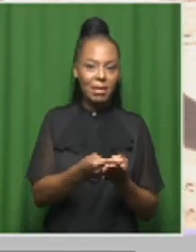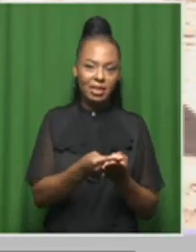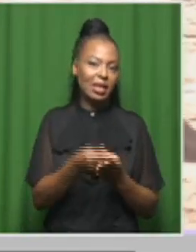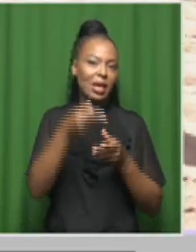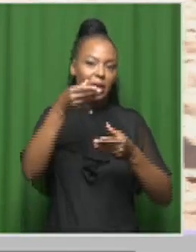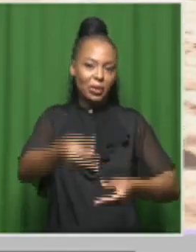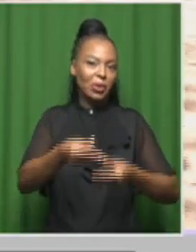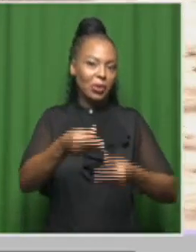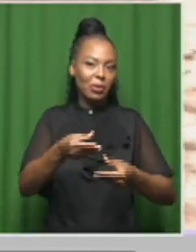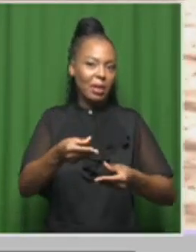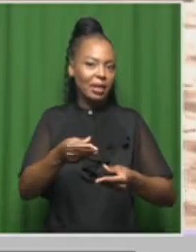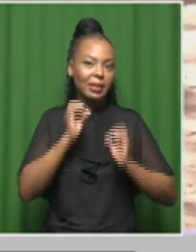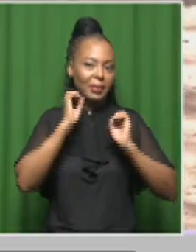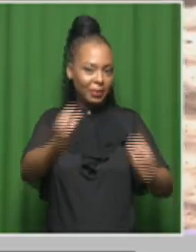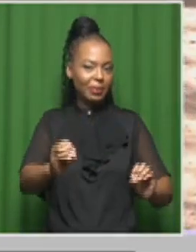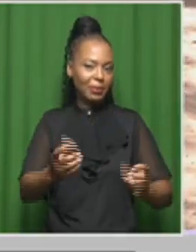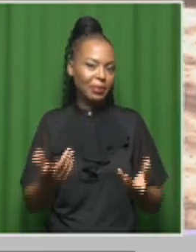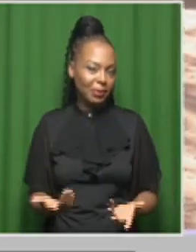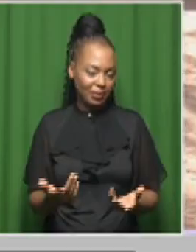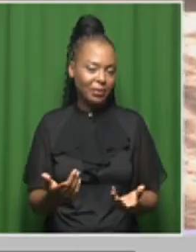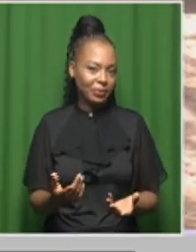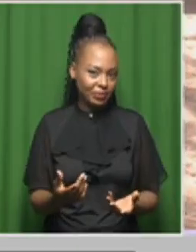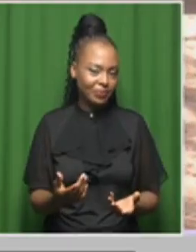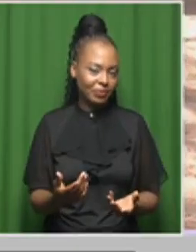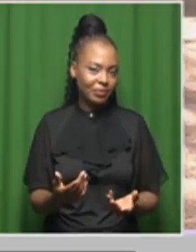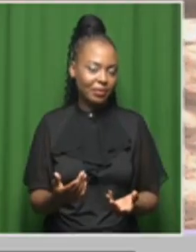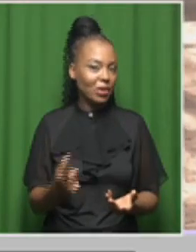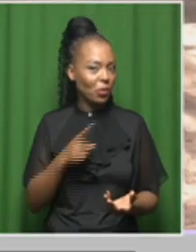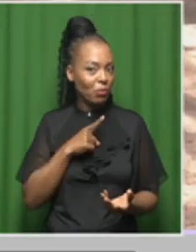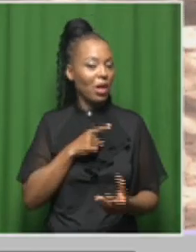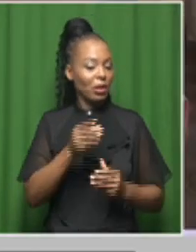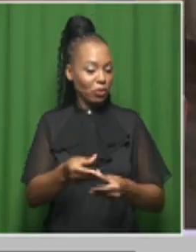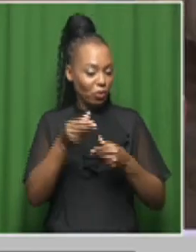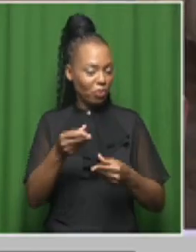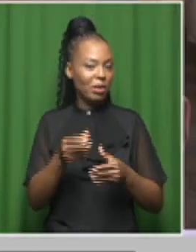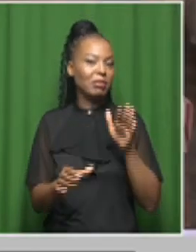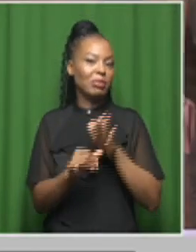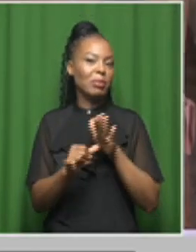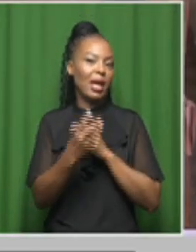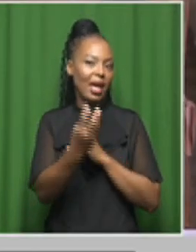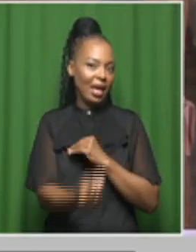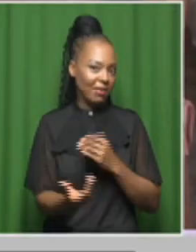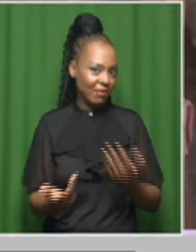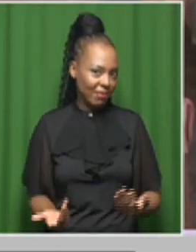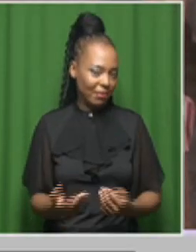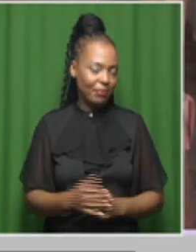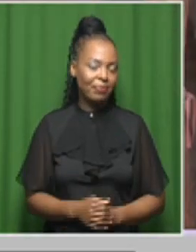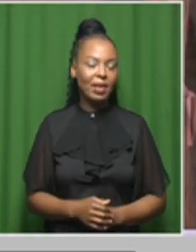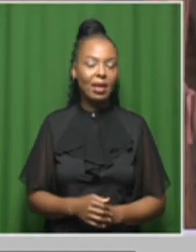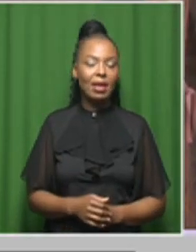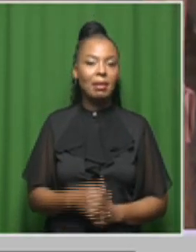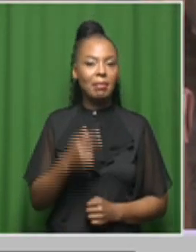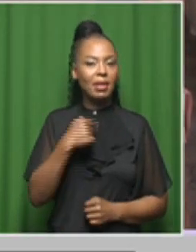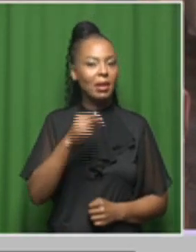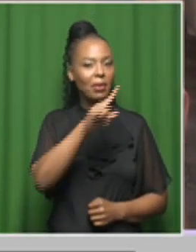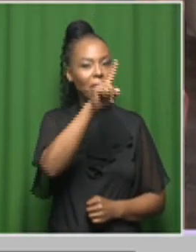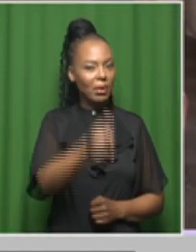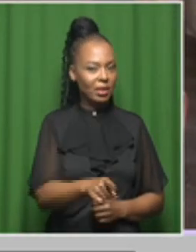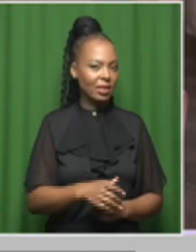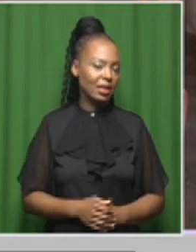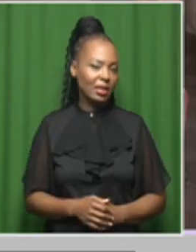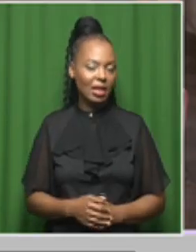to you these relevant documents. So my question to you is, how big is money laundering and